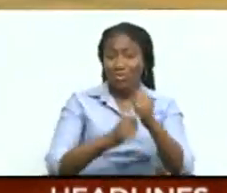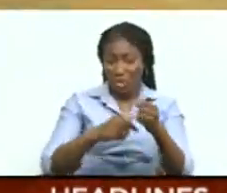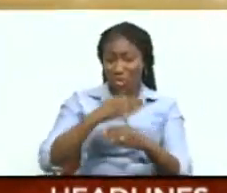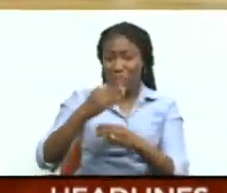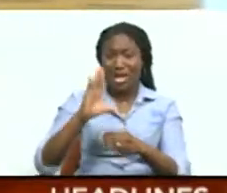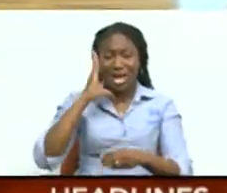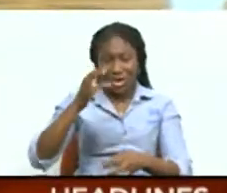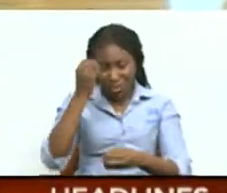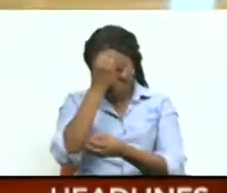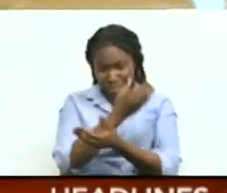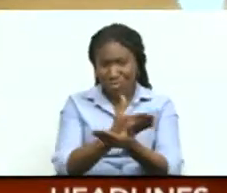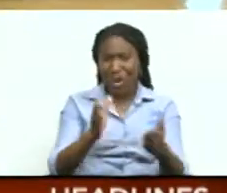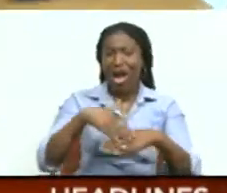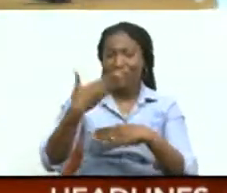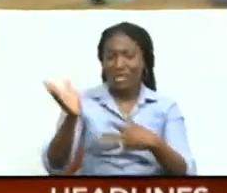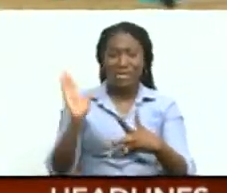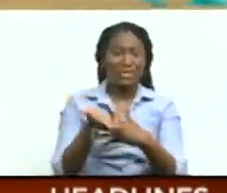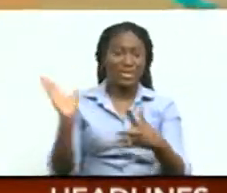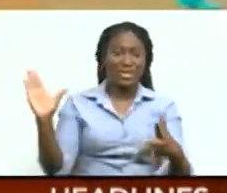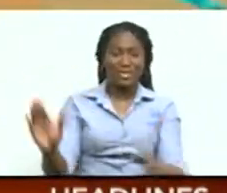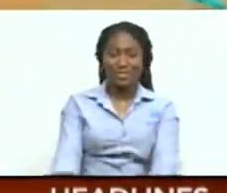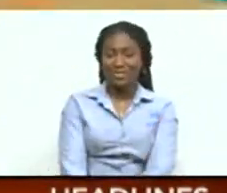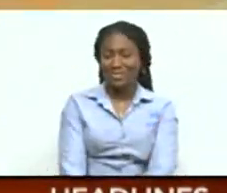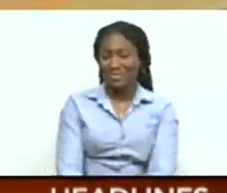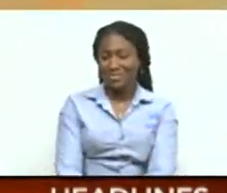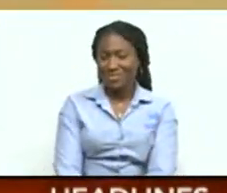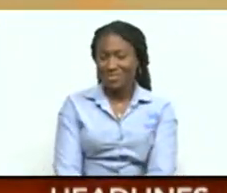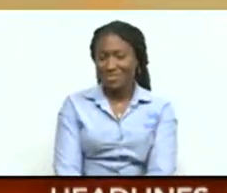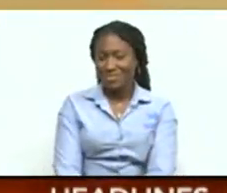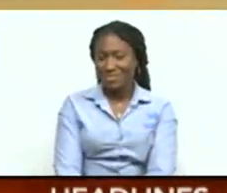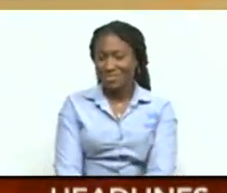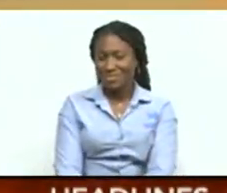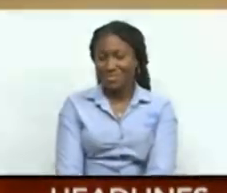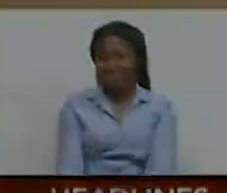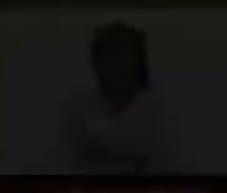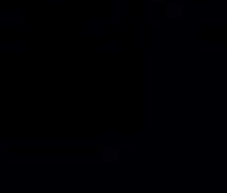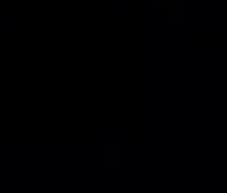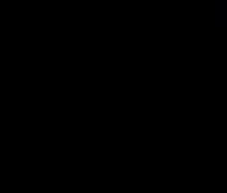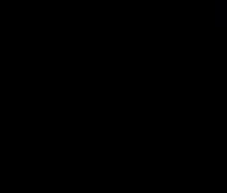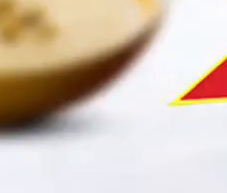coming to you right after this break. Stick around.